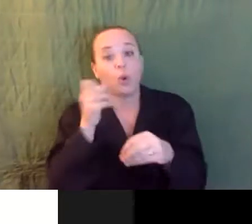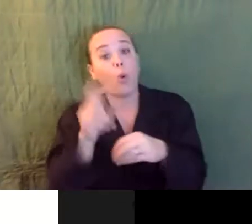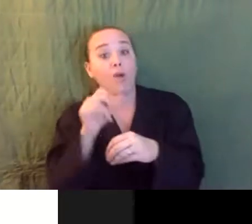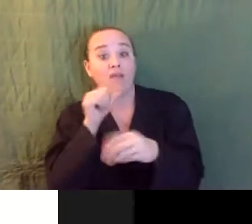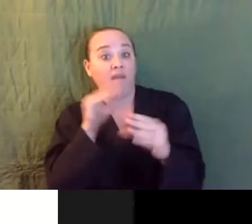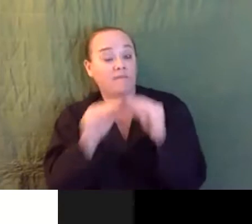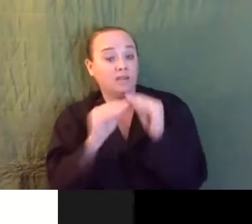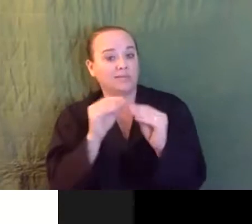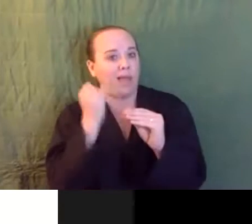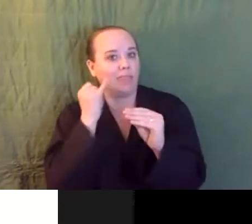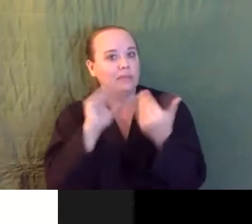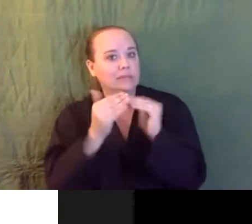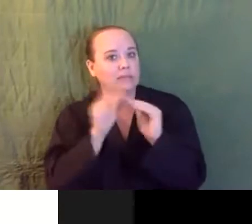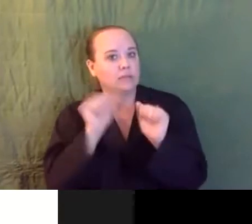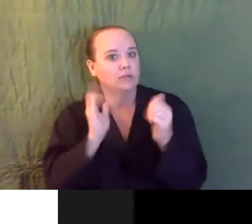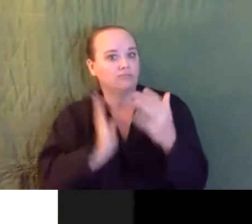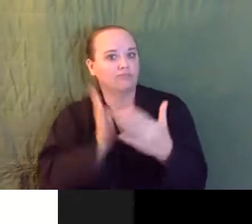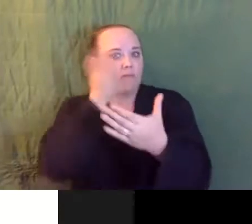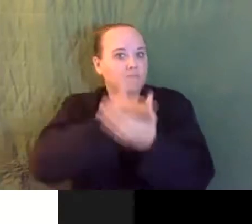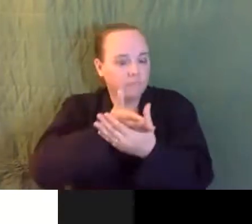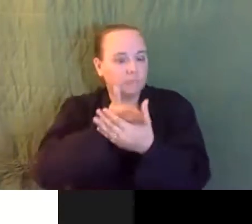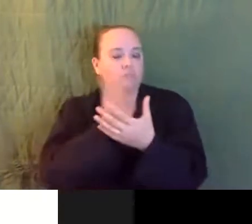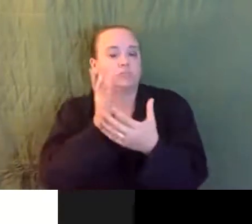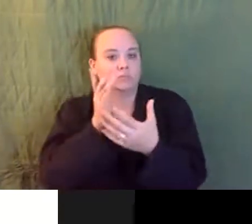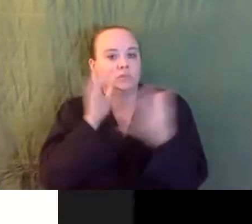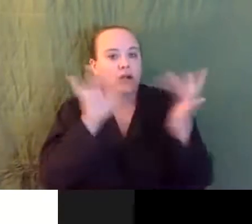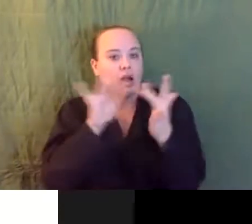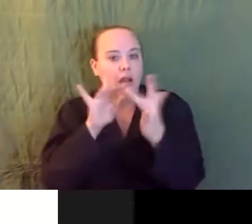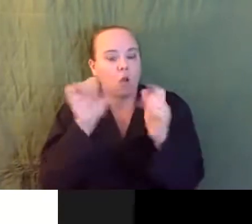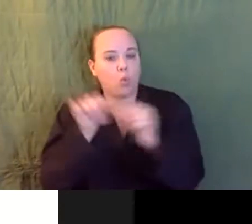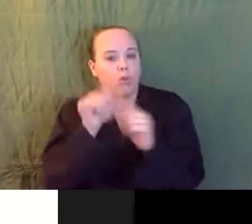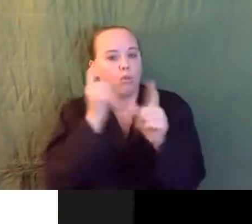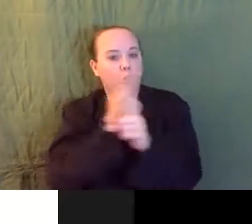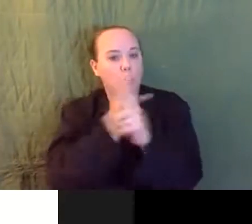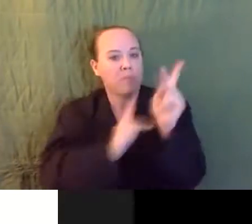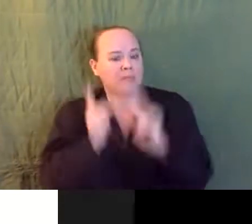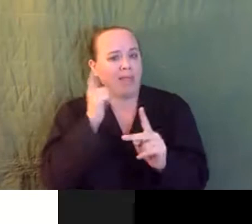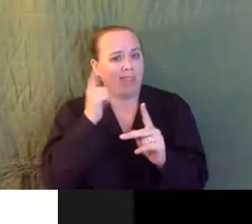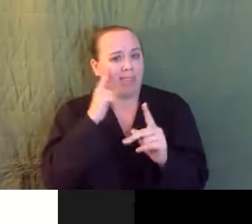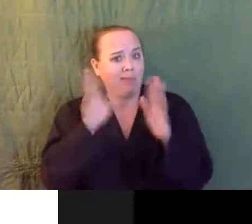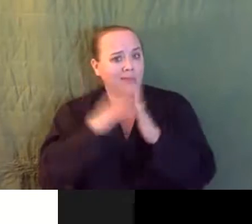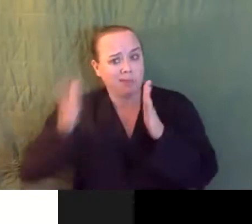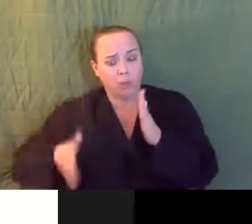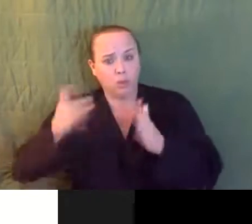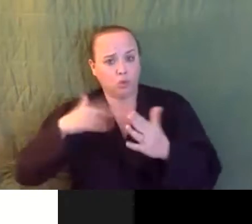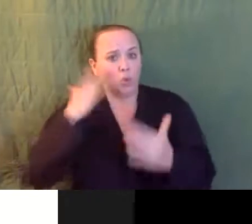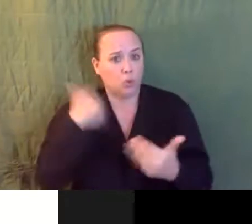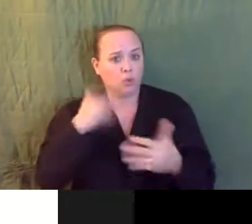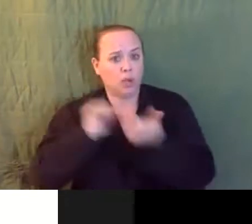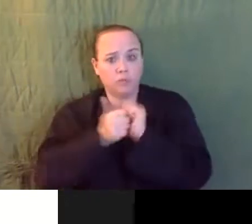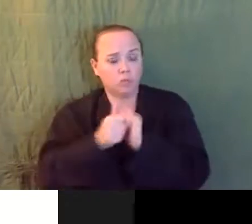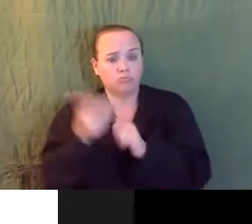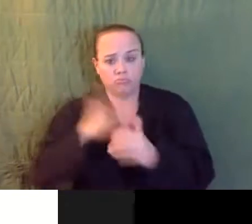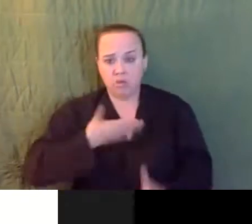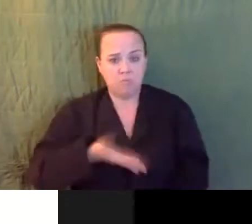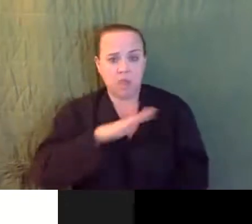can step in and connect them with the right people. But I think that neighbor of mine, who knows I'm running and has admitted I've never voted for